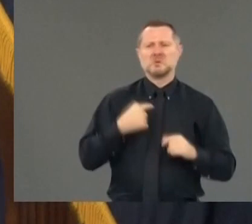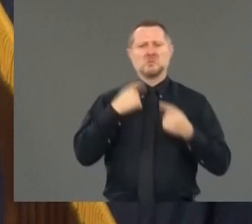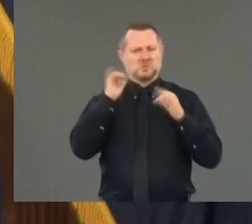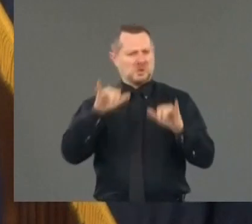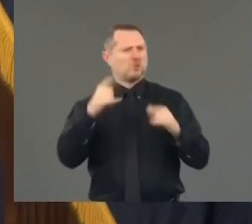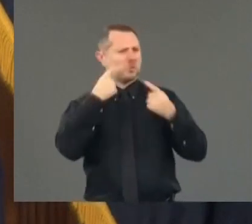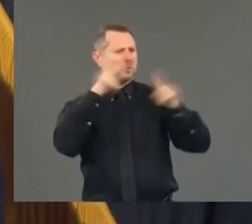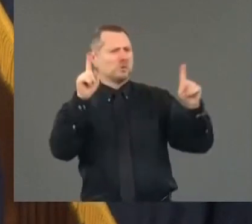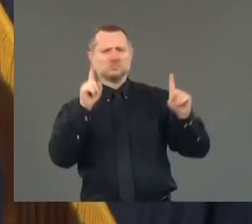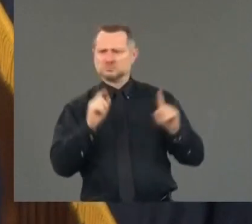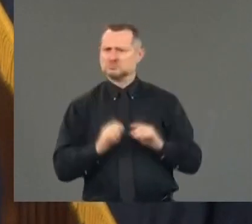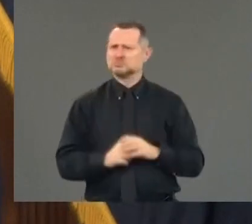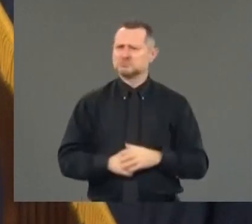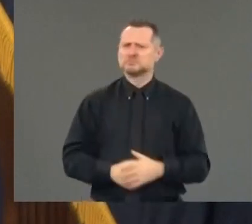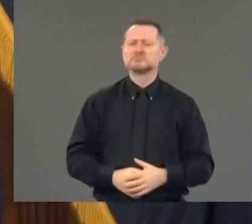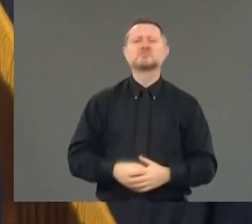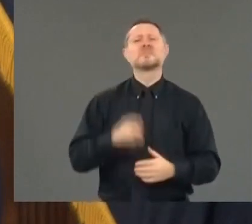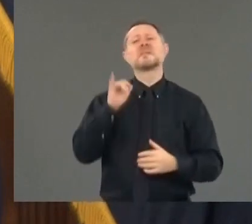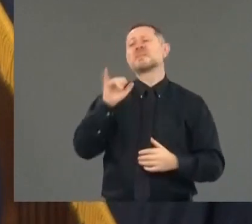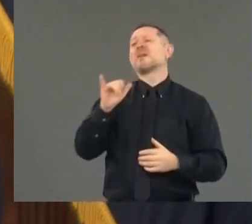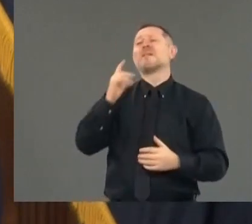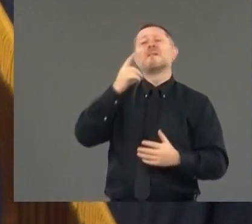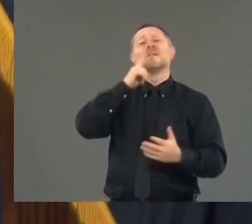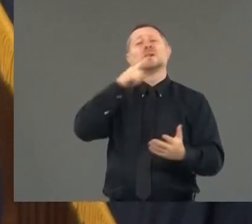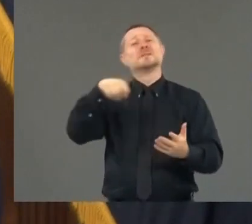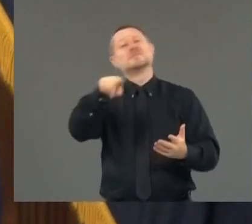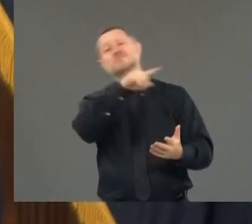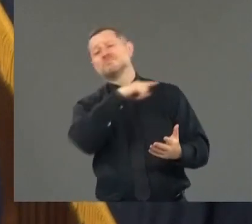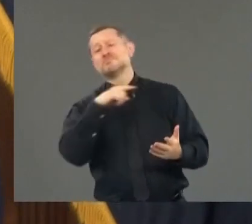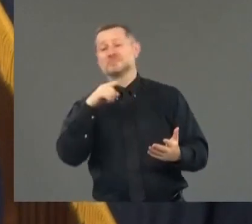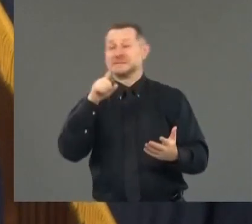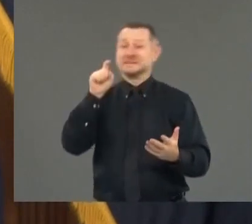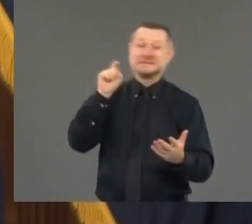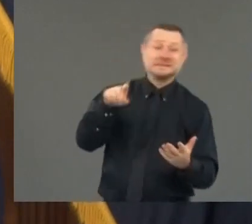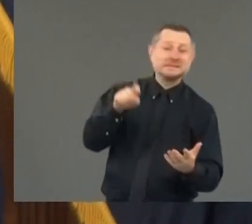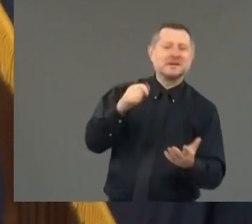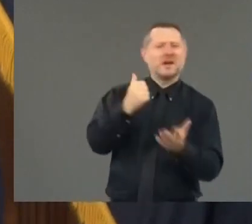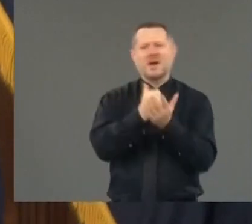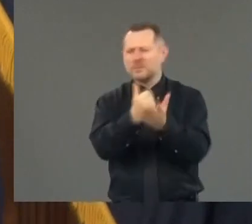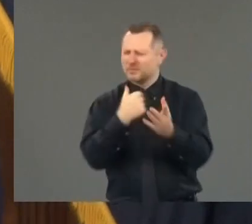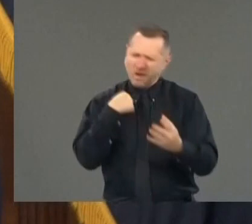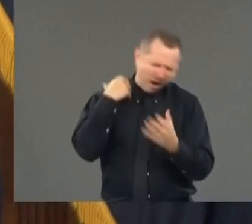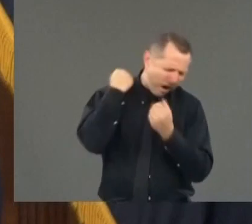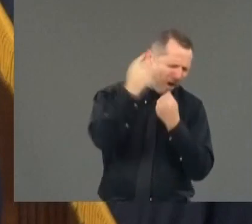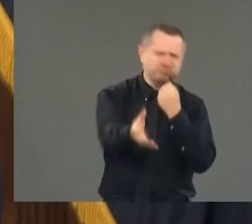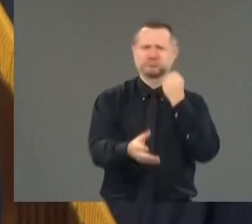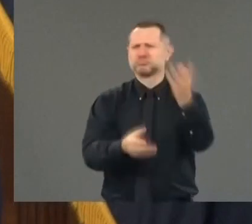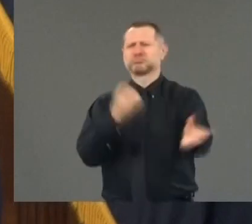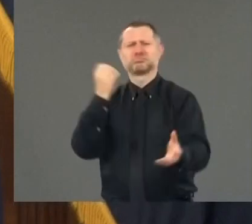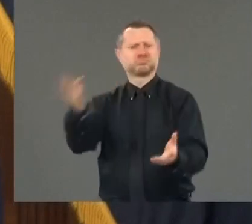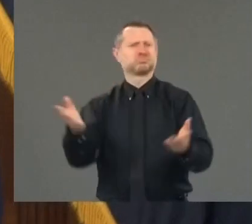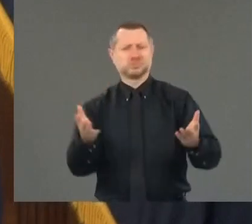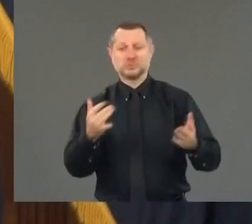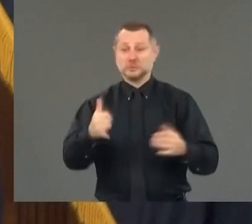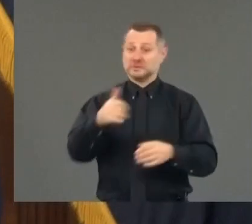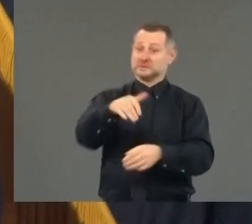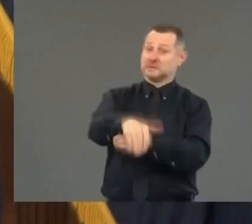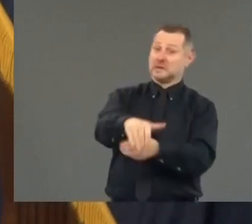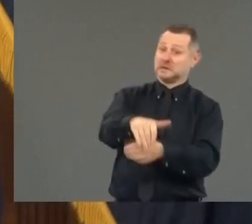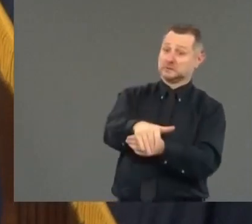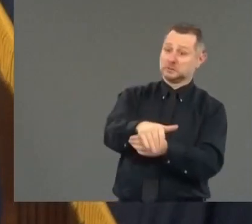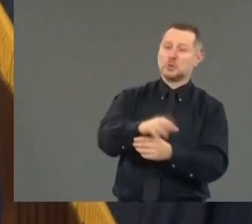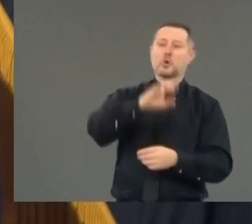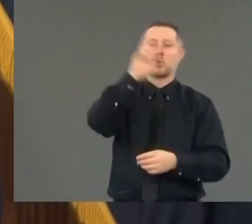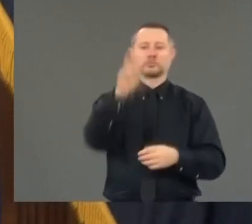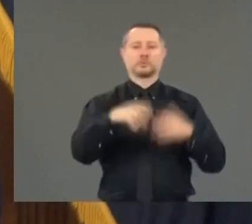enough. I mean, it is what it is, but we've gotten them all the resources they need. For tonight, Rochester's asked